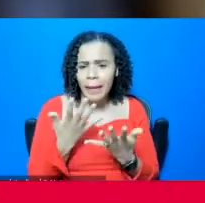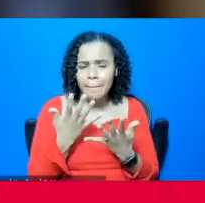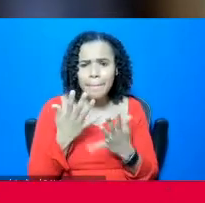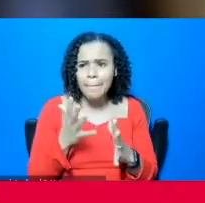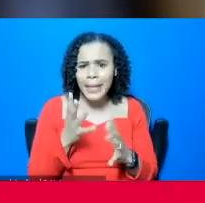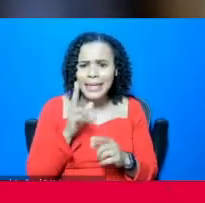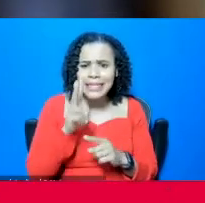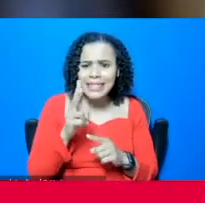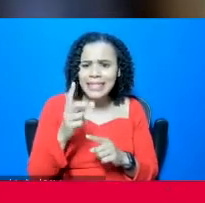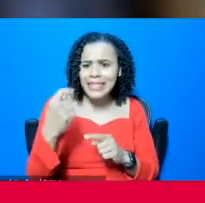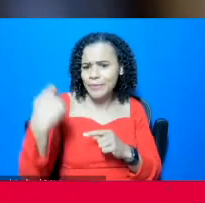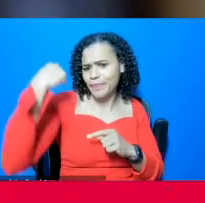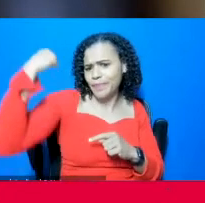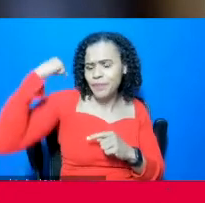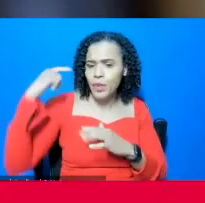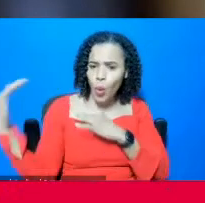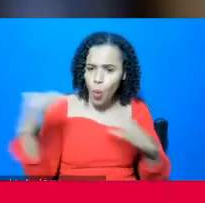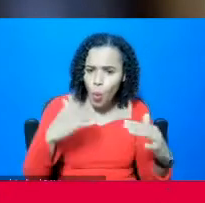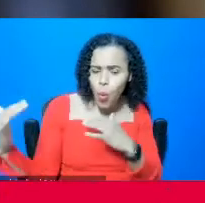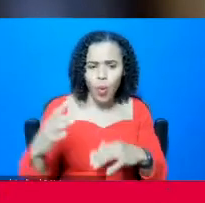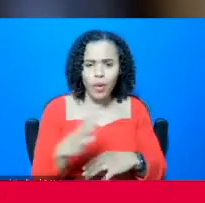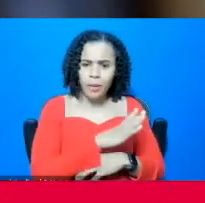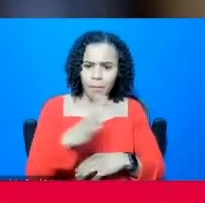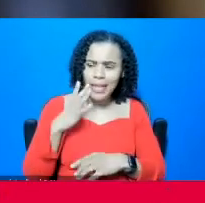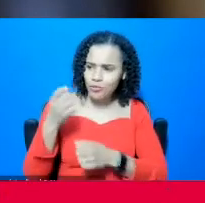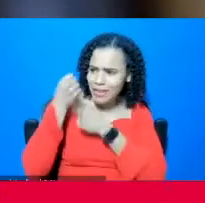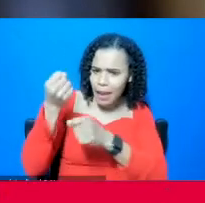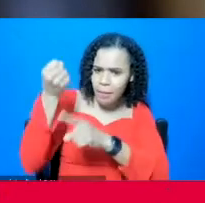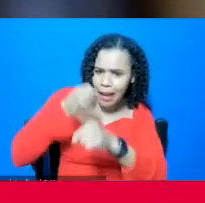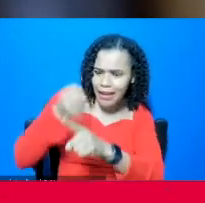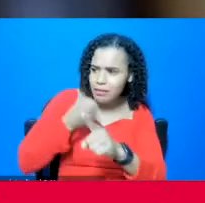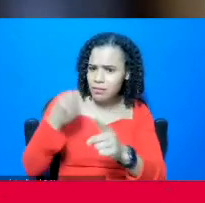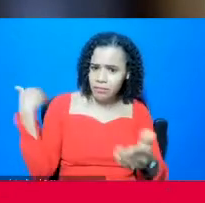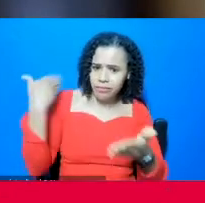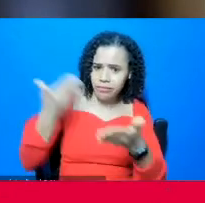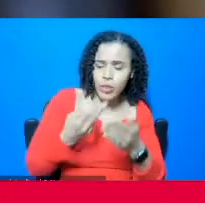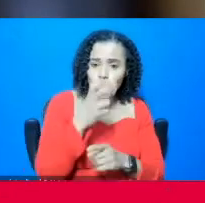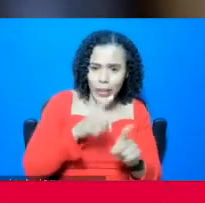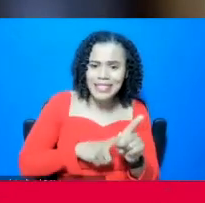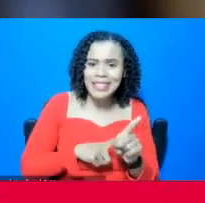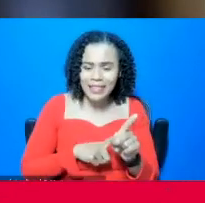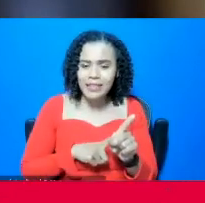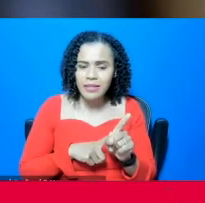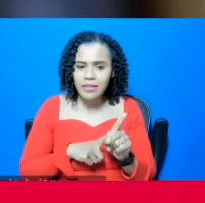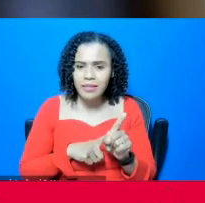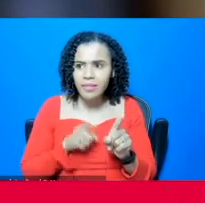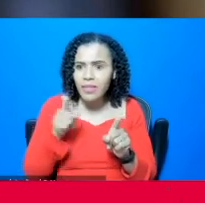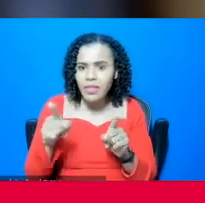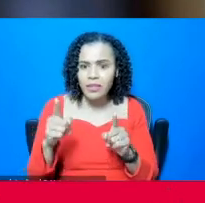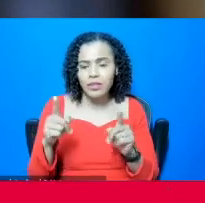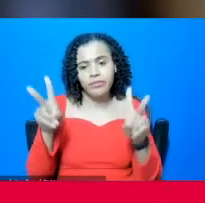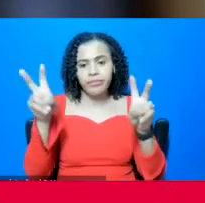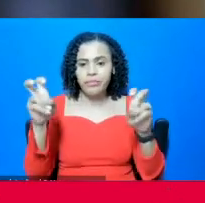wars and military campaigns that have been taken out in the last 20 years, specifically this so-called war on